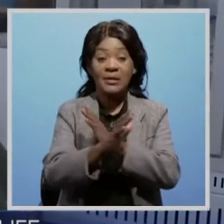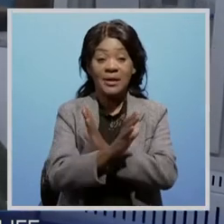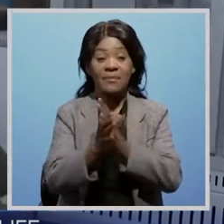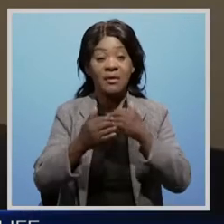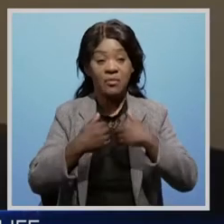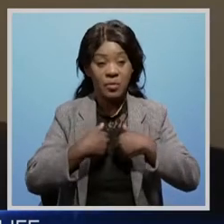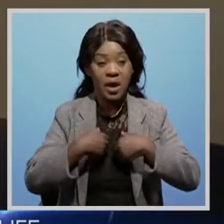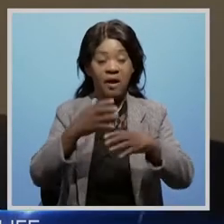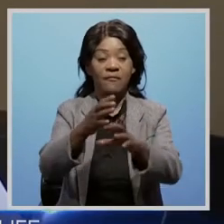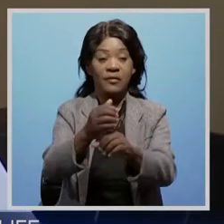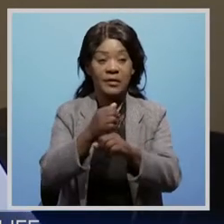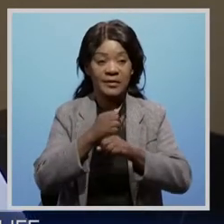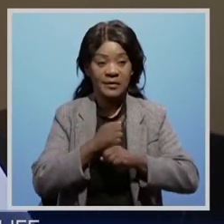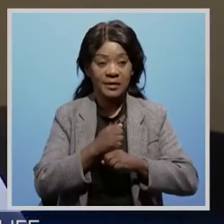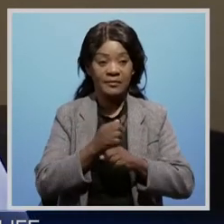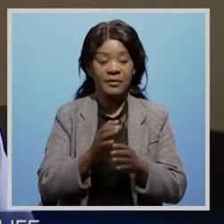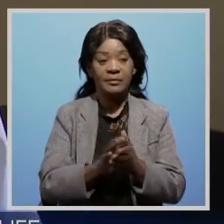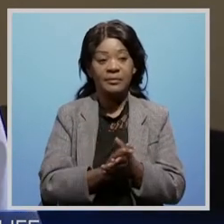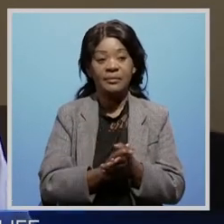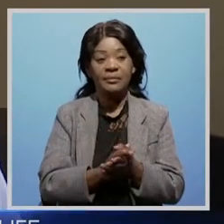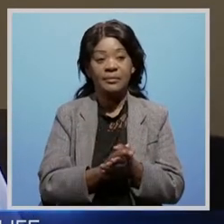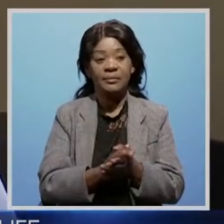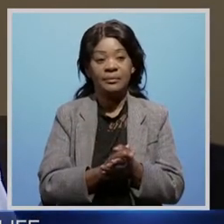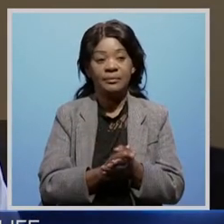here. So now we have to combat during